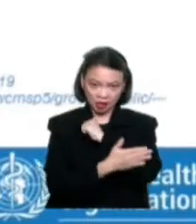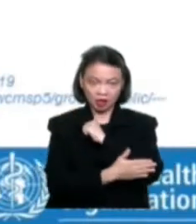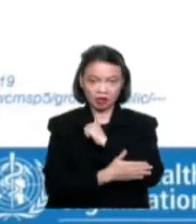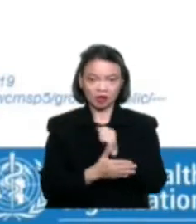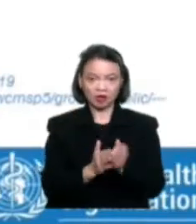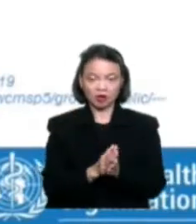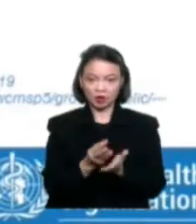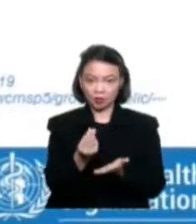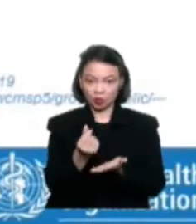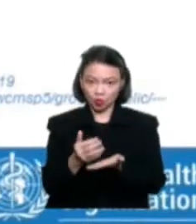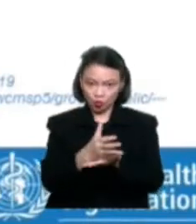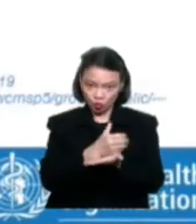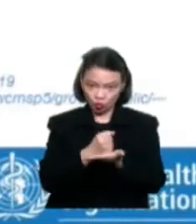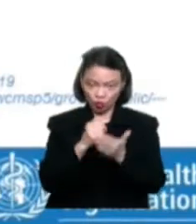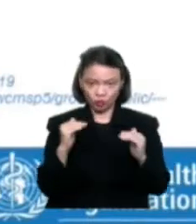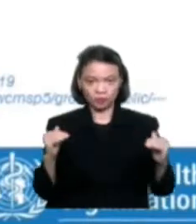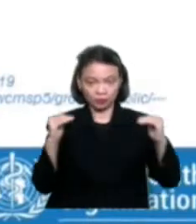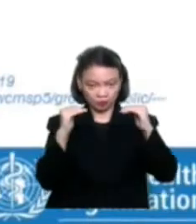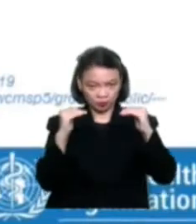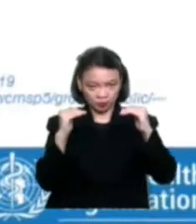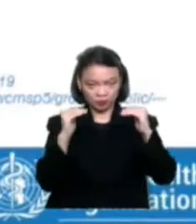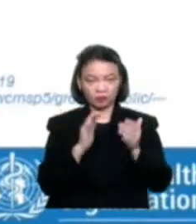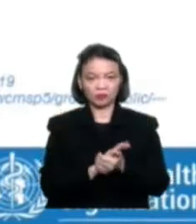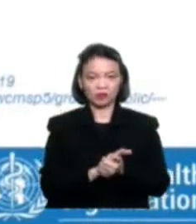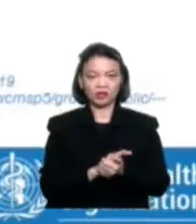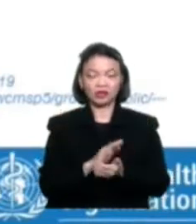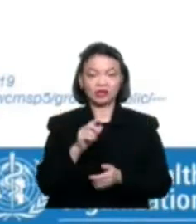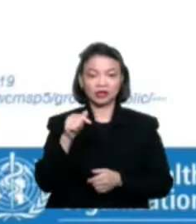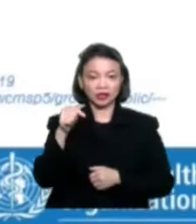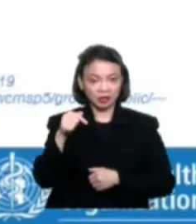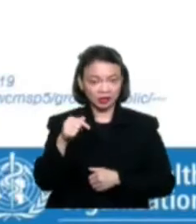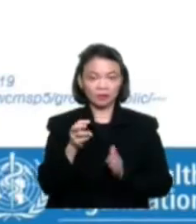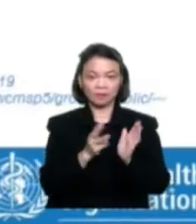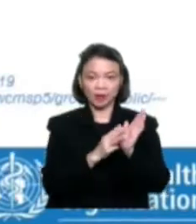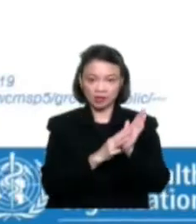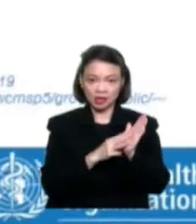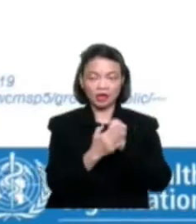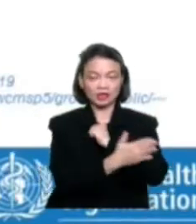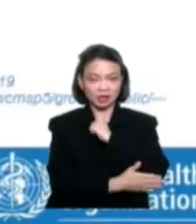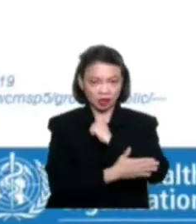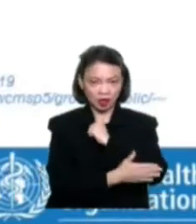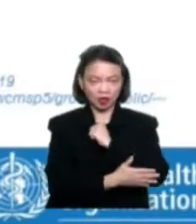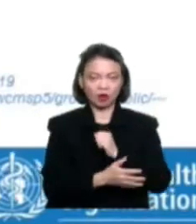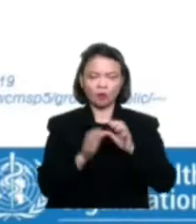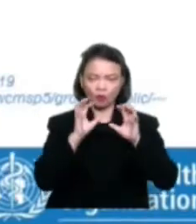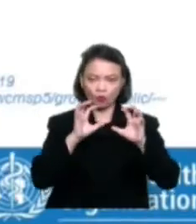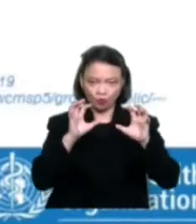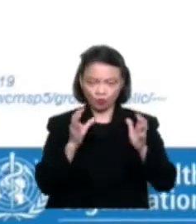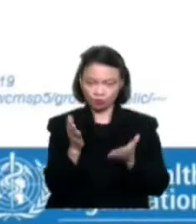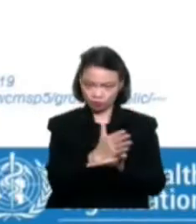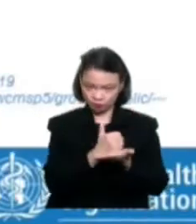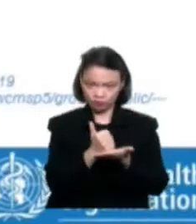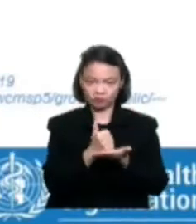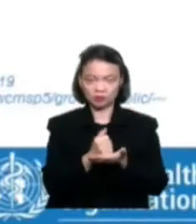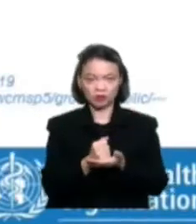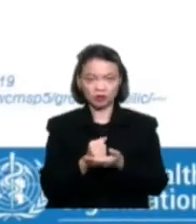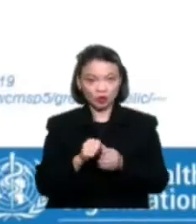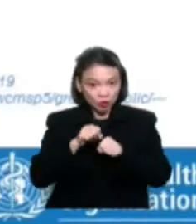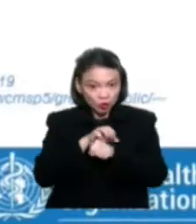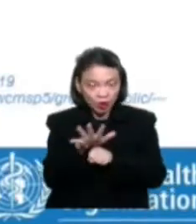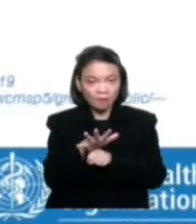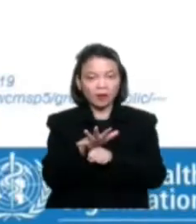world. High income, middle income, low income countries all are affected. The poorest of the poor